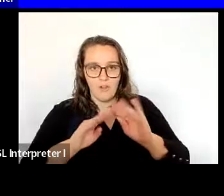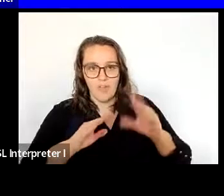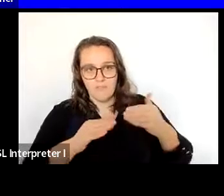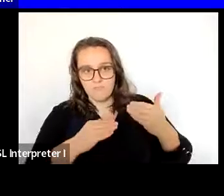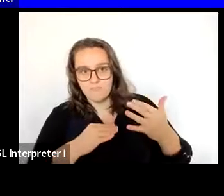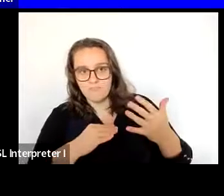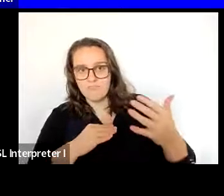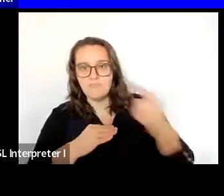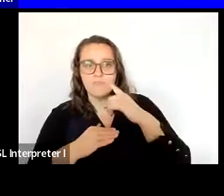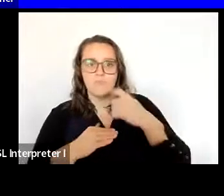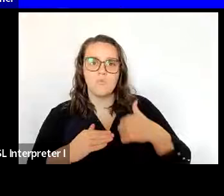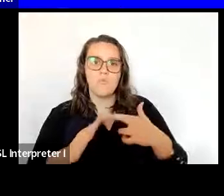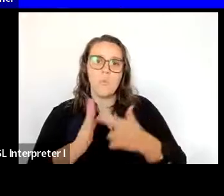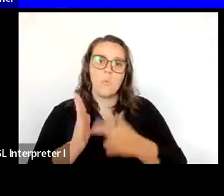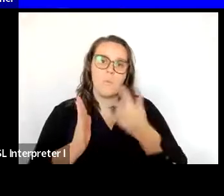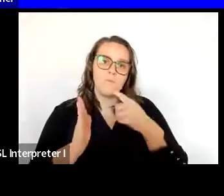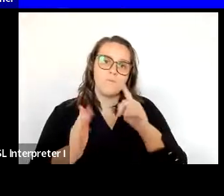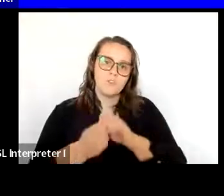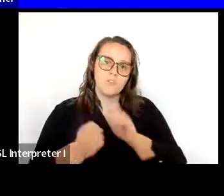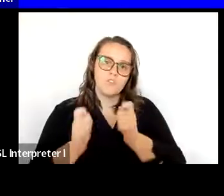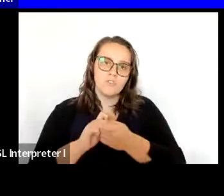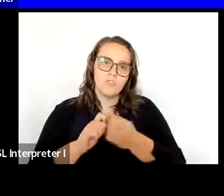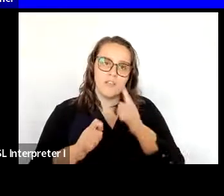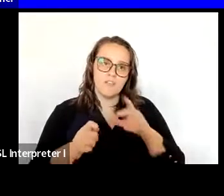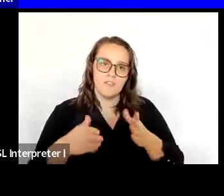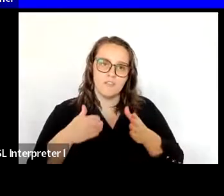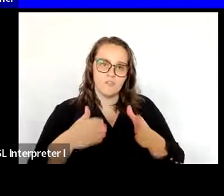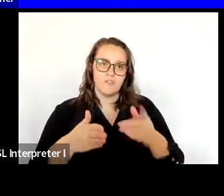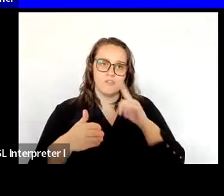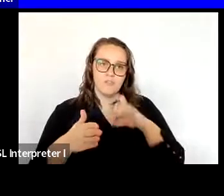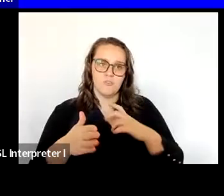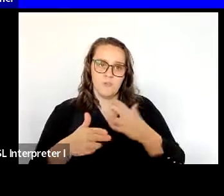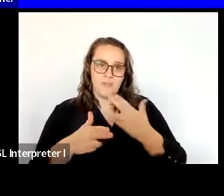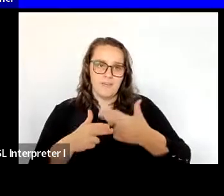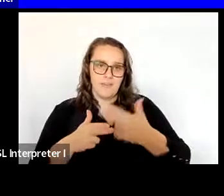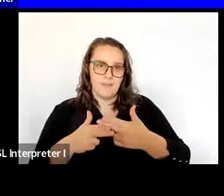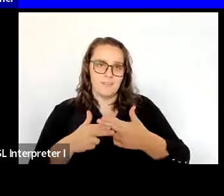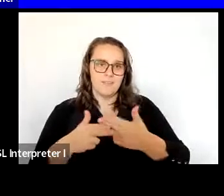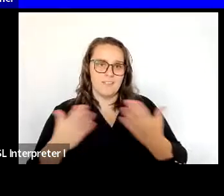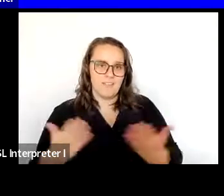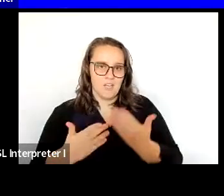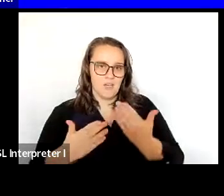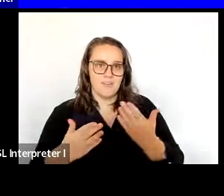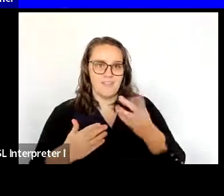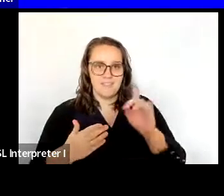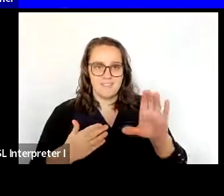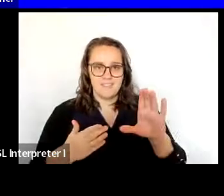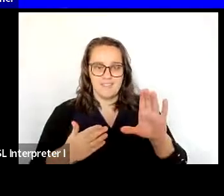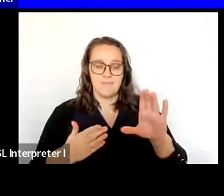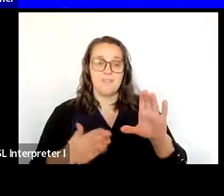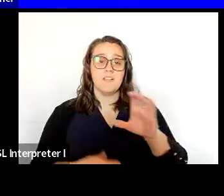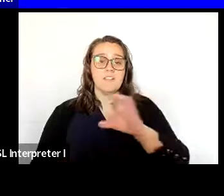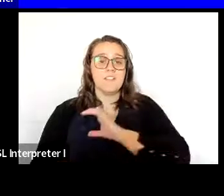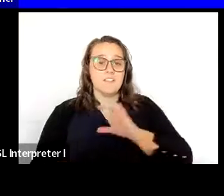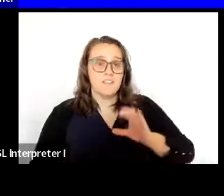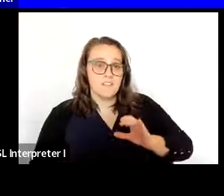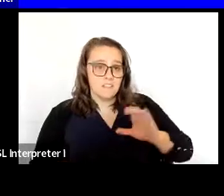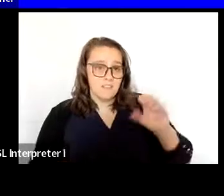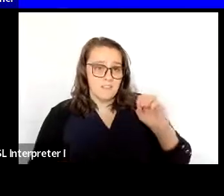alleys in the district. For these reasons, assuming this is approved, the Committee of the Whole will be recommending approval of